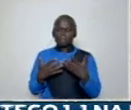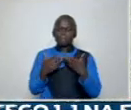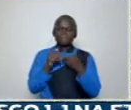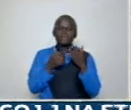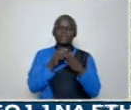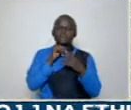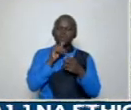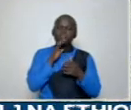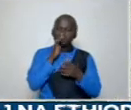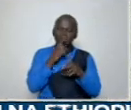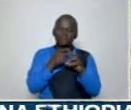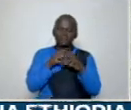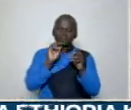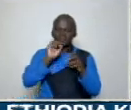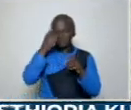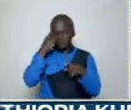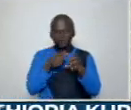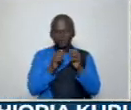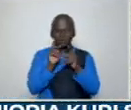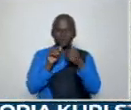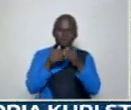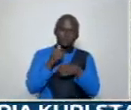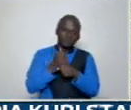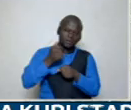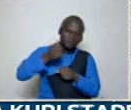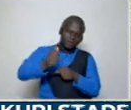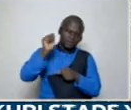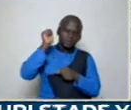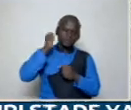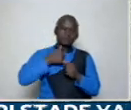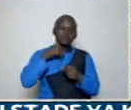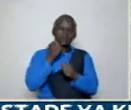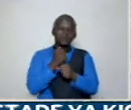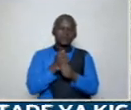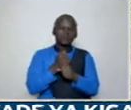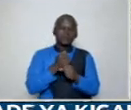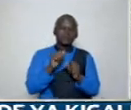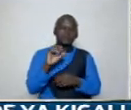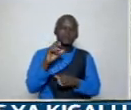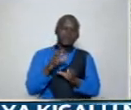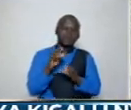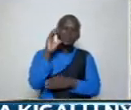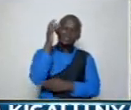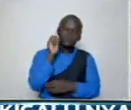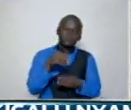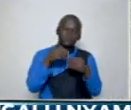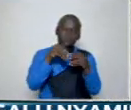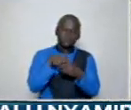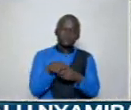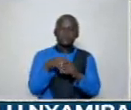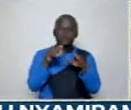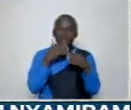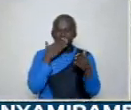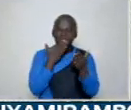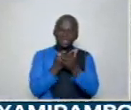gusa bya bindi byo bizava muri leta ariko n'abaturage hagati yabo bagiye icyo bakora niba ari ugutera ibiti babitere niba ari kuba bagomba guhinga neza bahinge